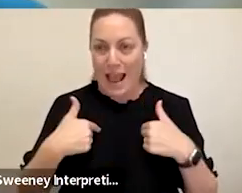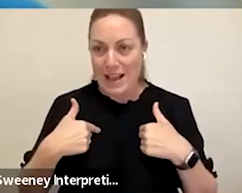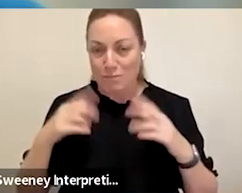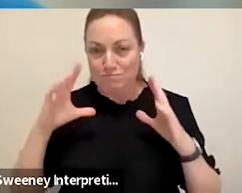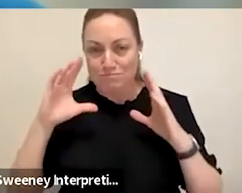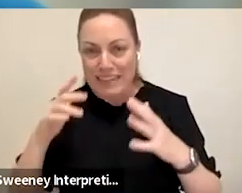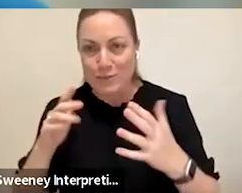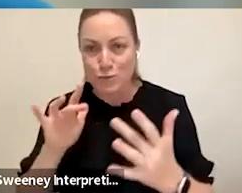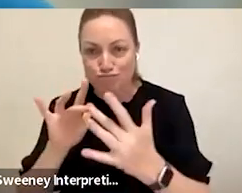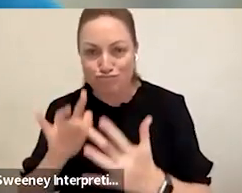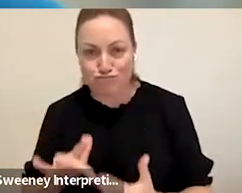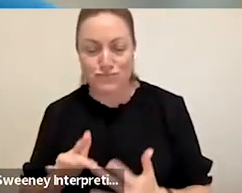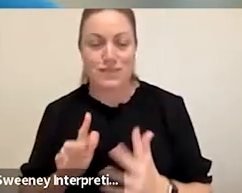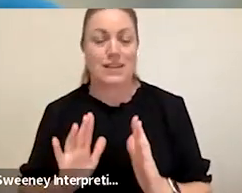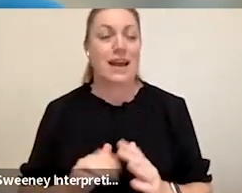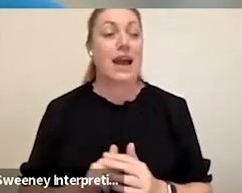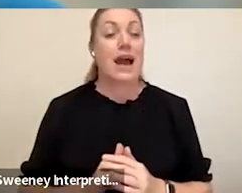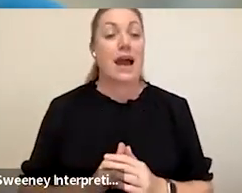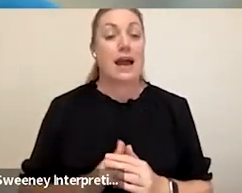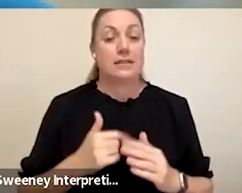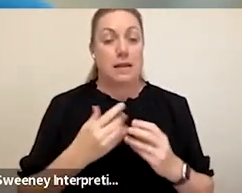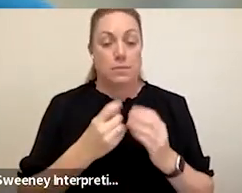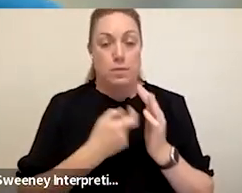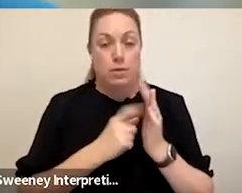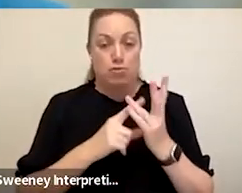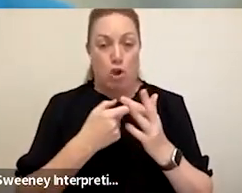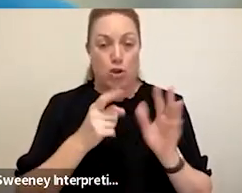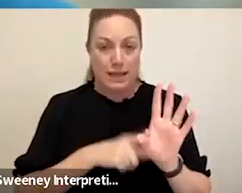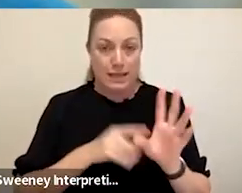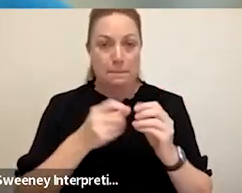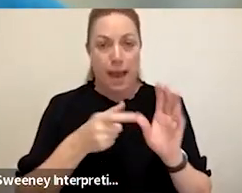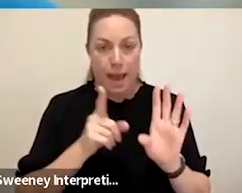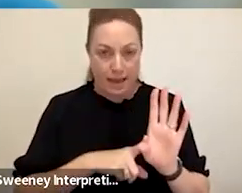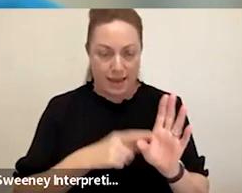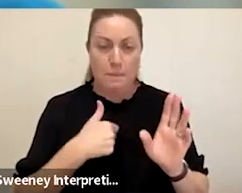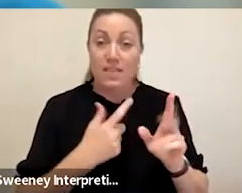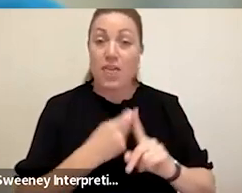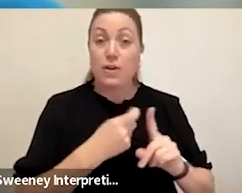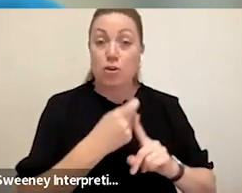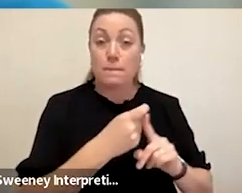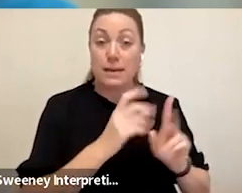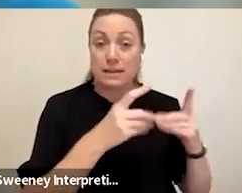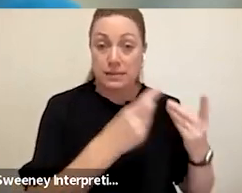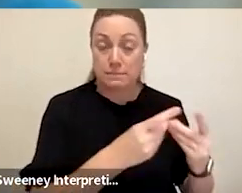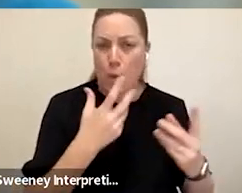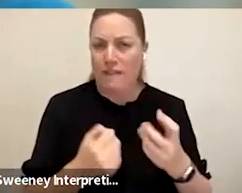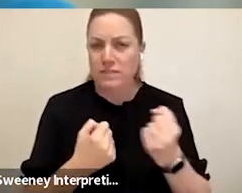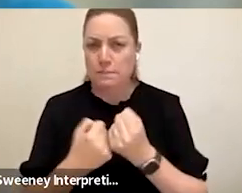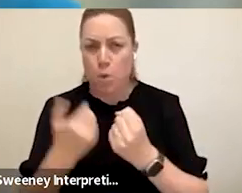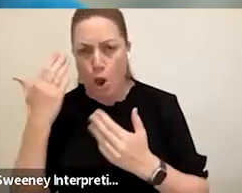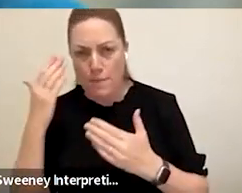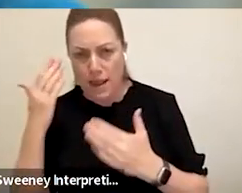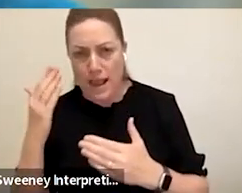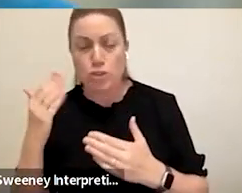think we came... Yes, I'm with Rocky Bay. I'm part of the therapy division, but we have supported accommodation. We also